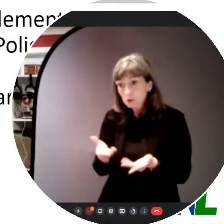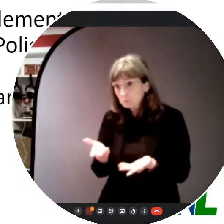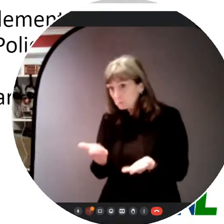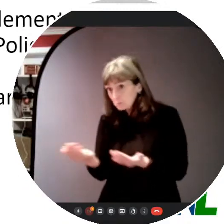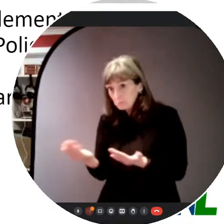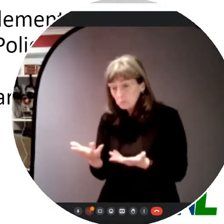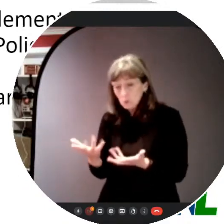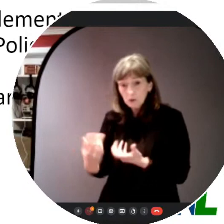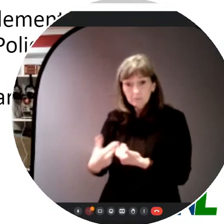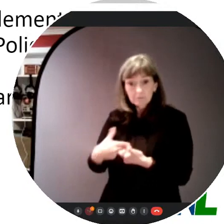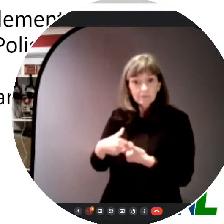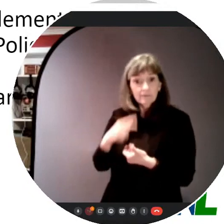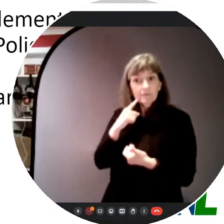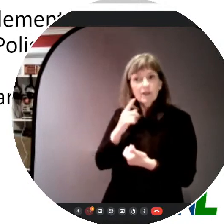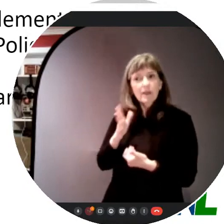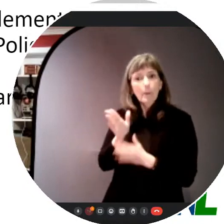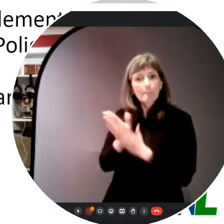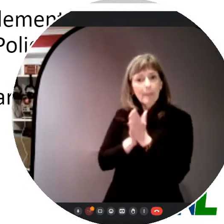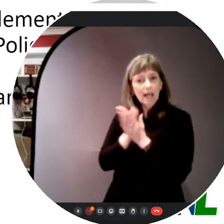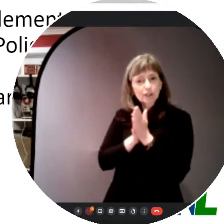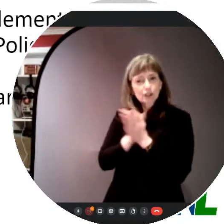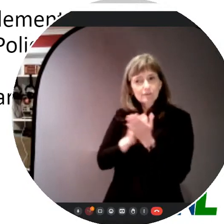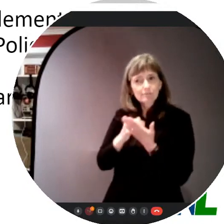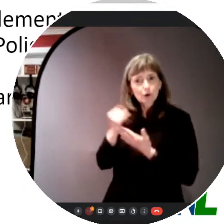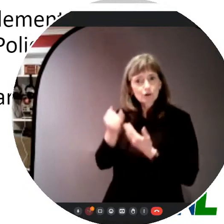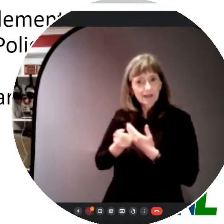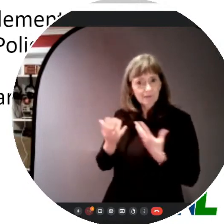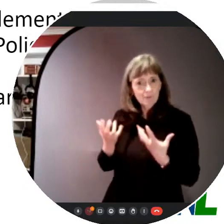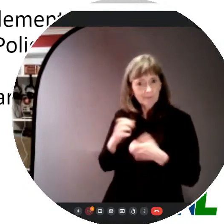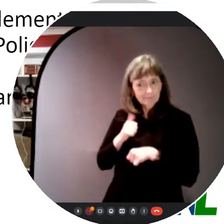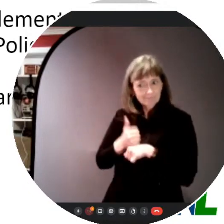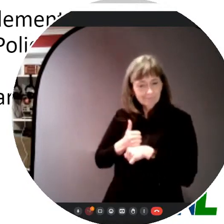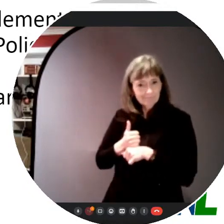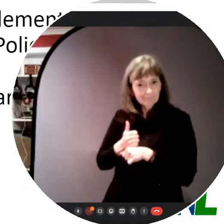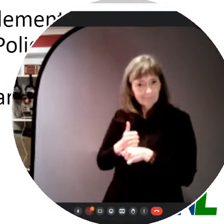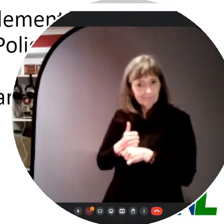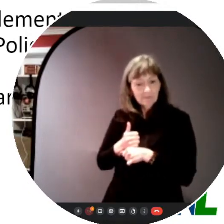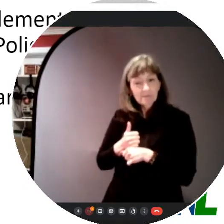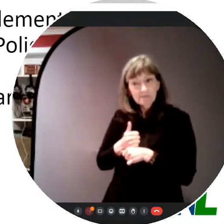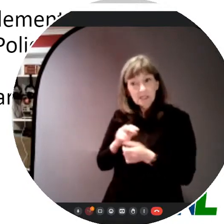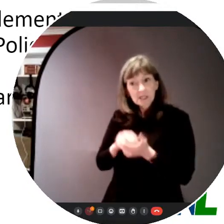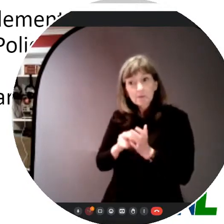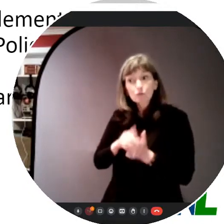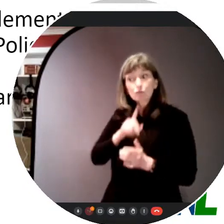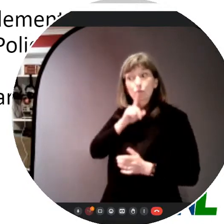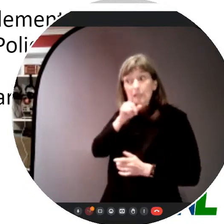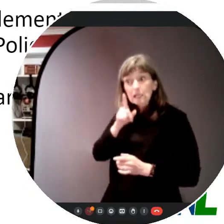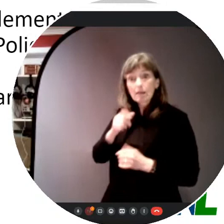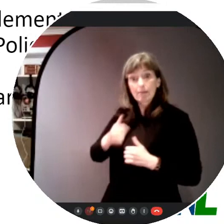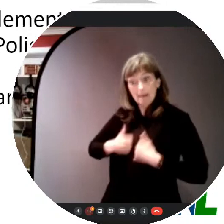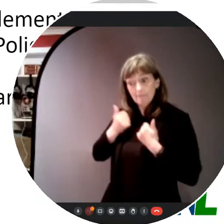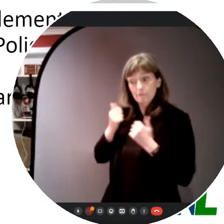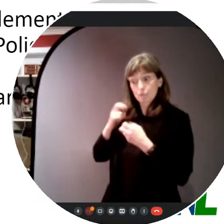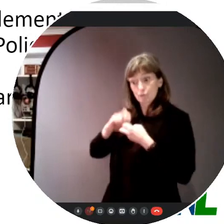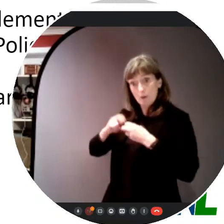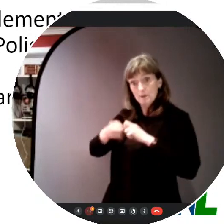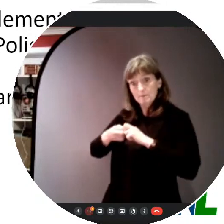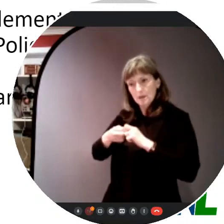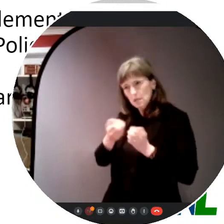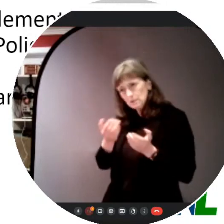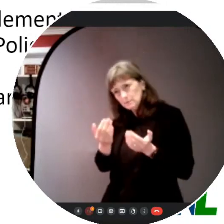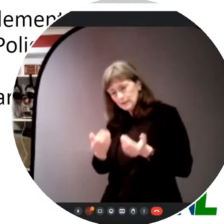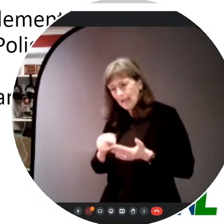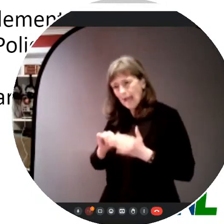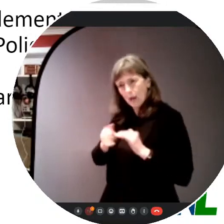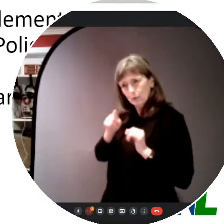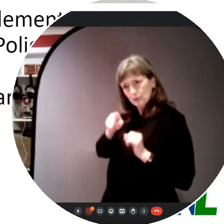on a passion project that it looks at a real life problem and engages them in how to figure out how they